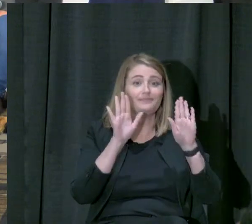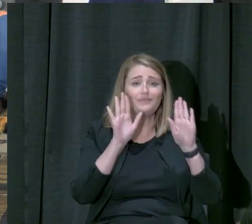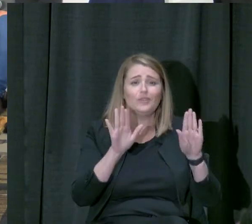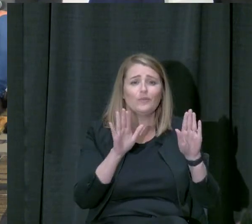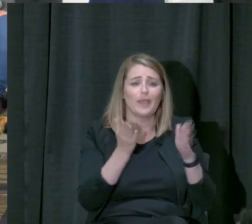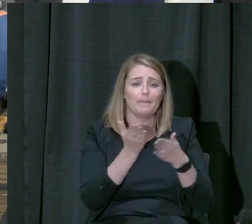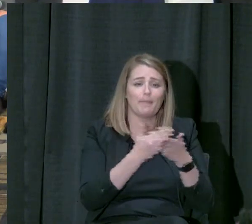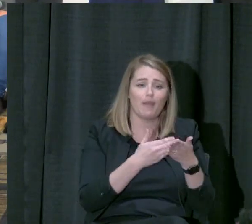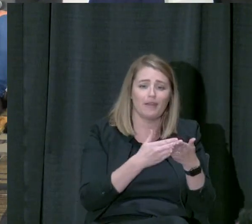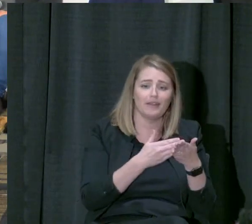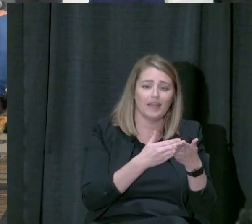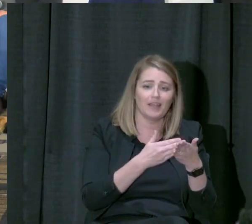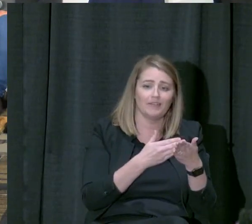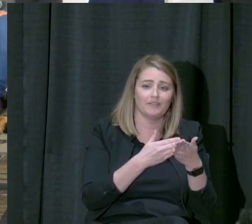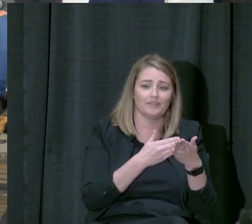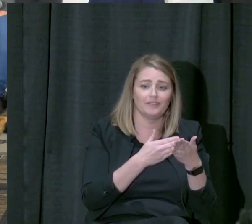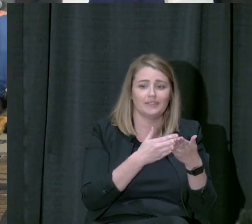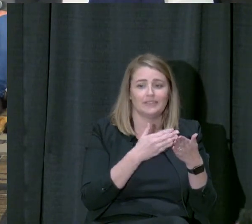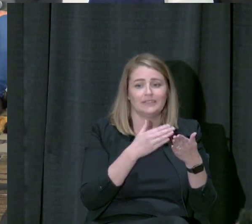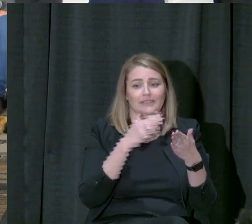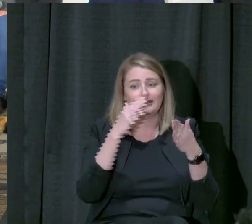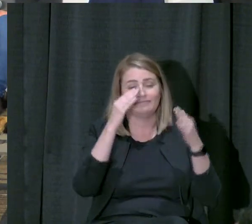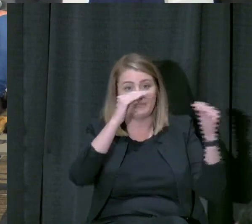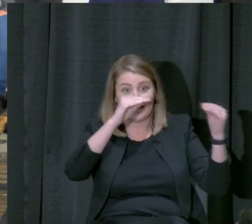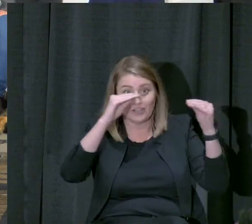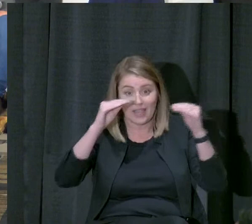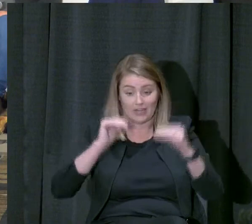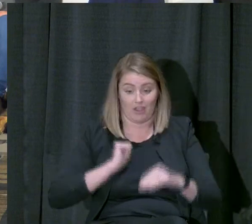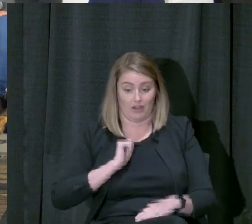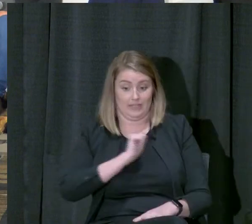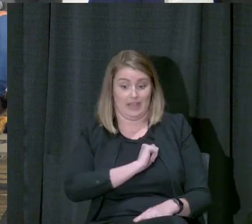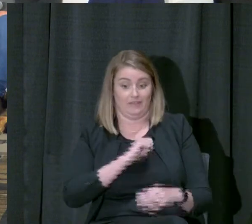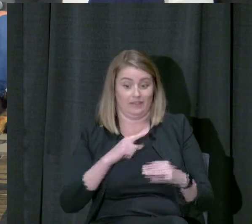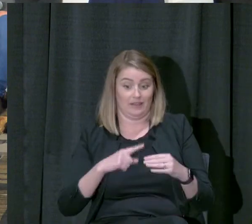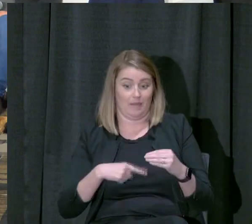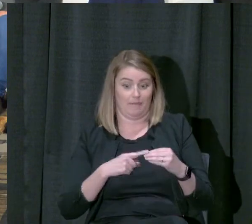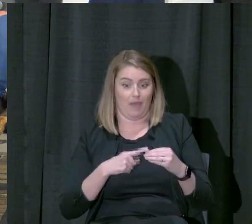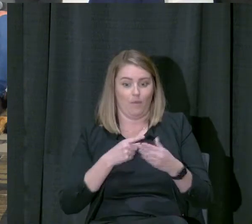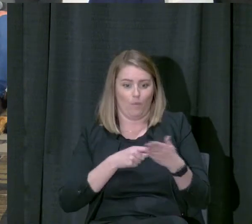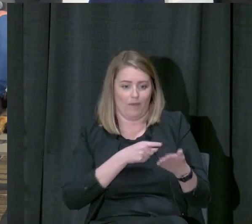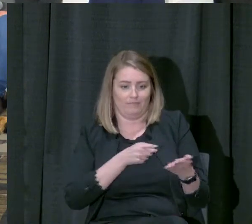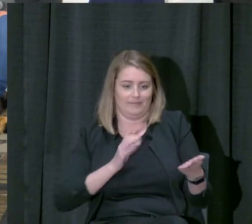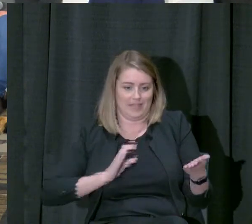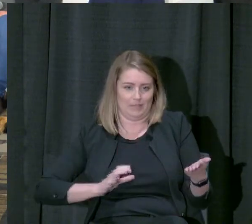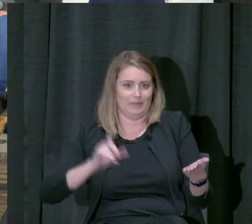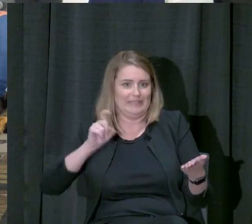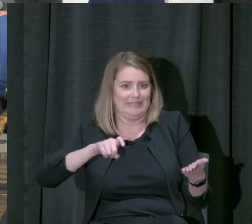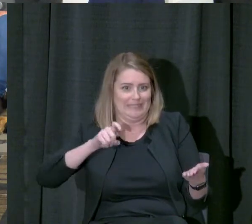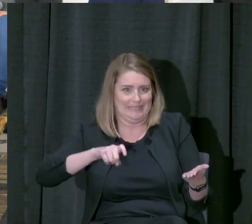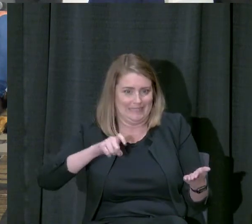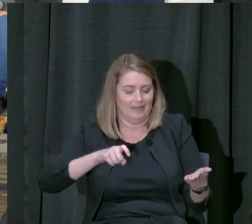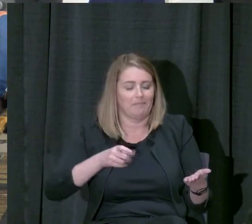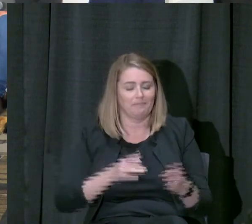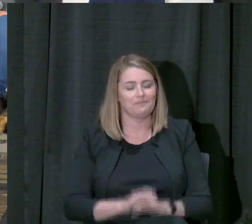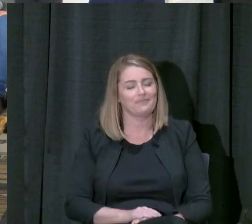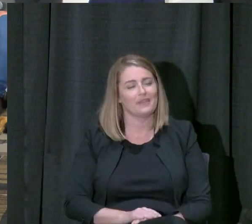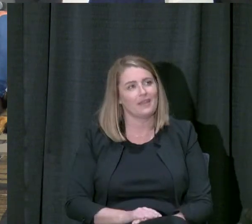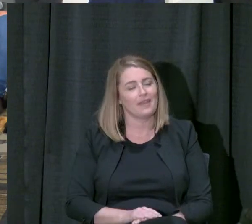part of educating ourselves about what our customers need. So